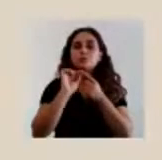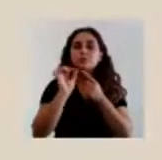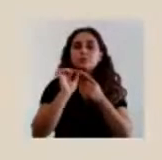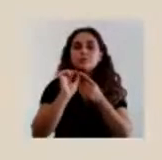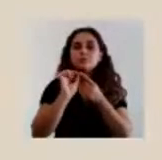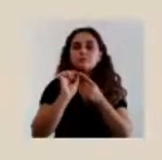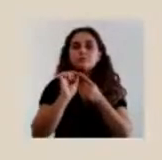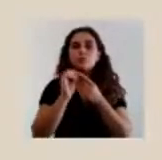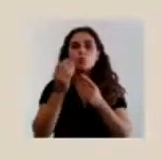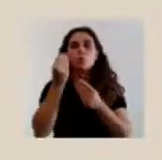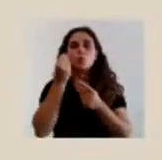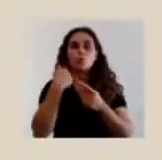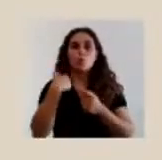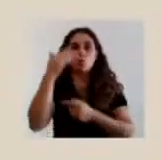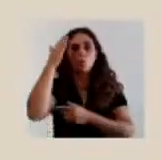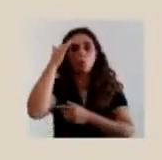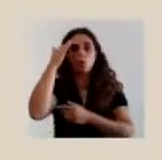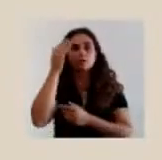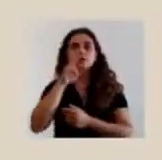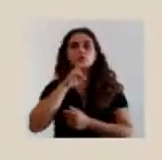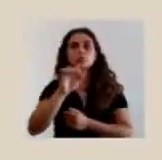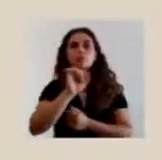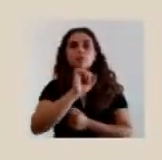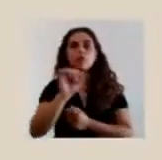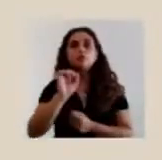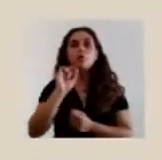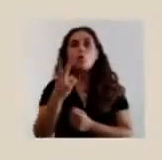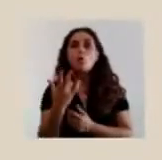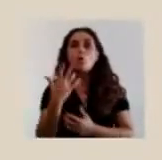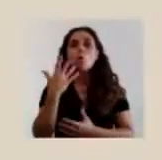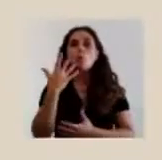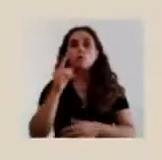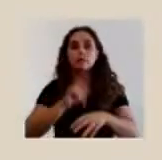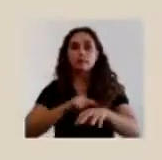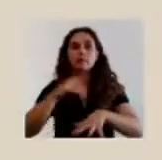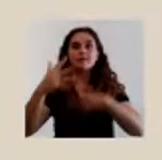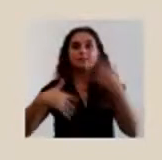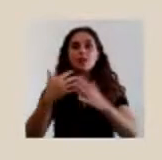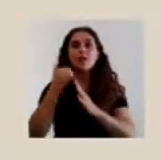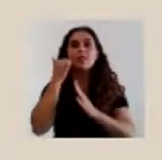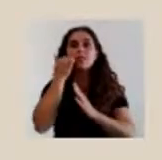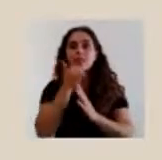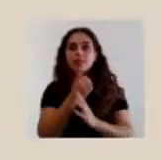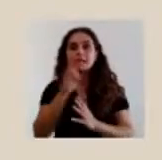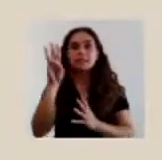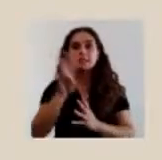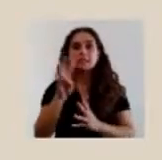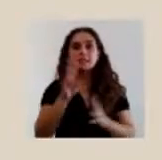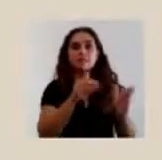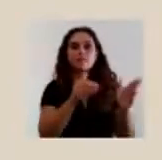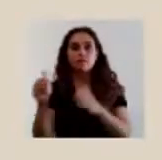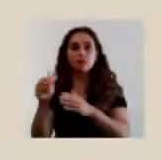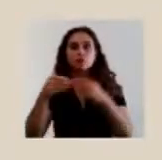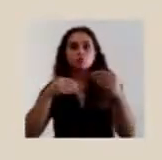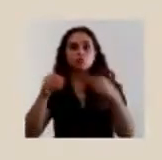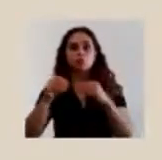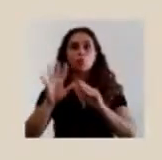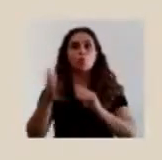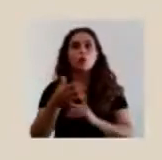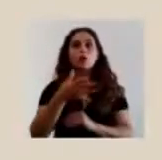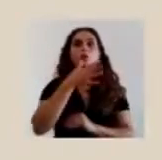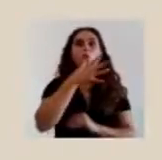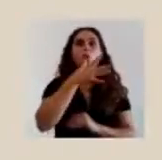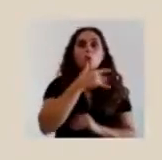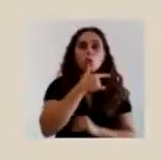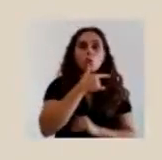Specifically, I suspect your response or reaction time was much slower in the third phase of the game, when the color